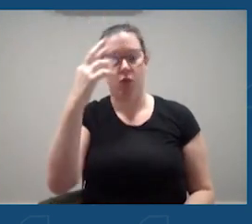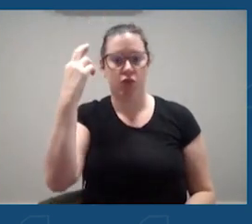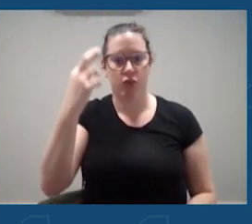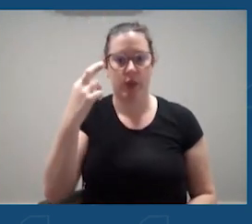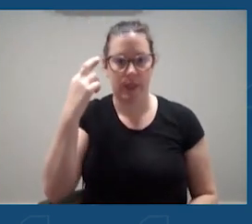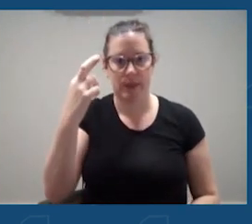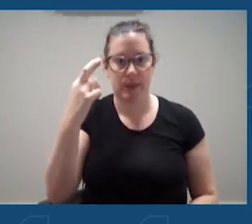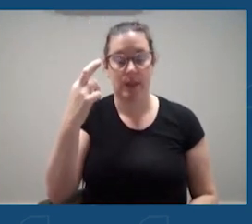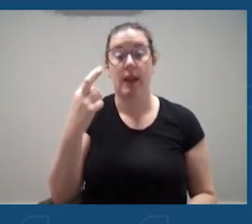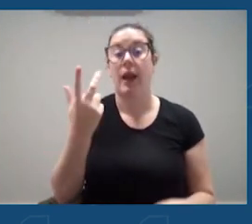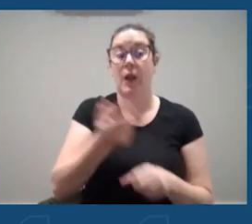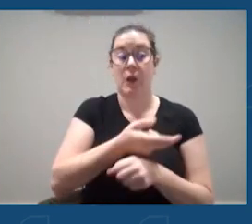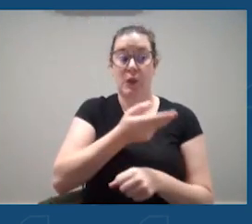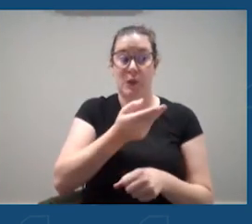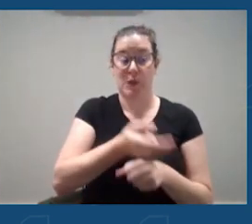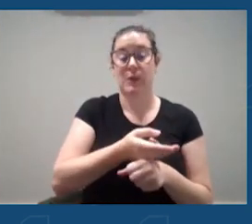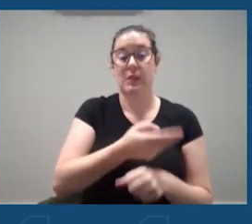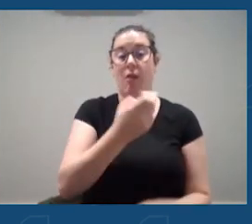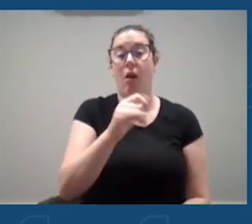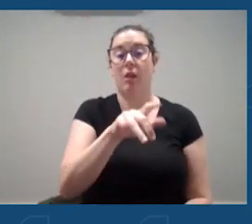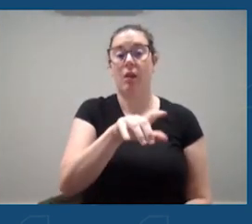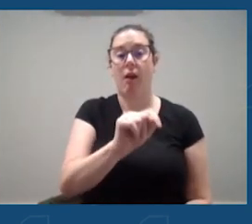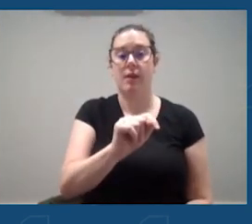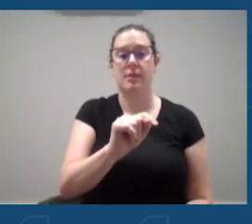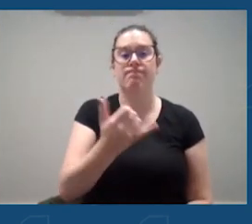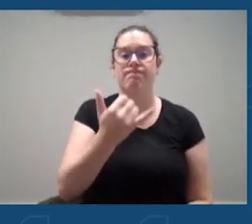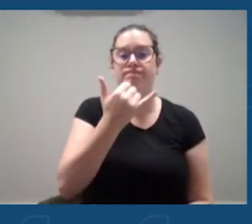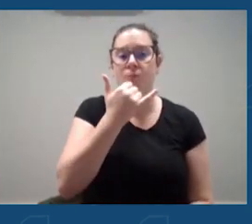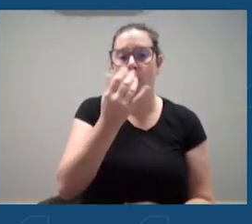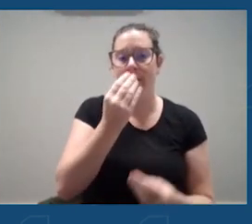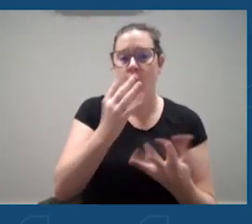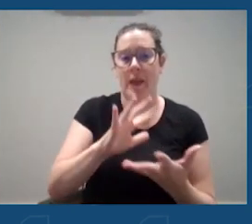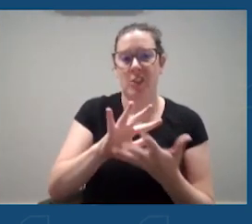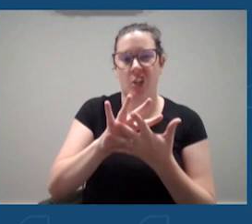Holocaust misinformation as an excuse to do so.